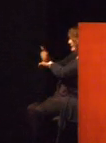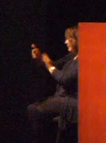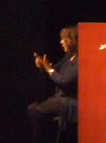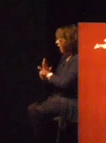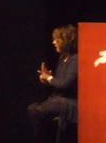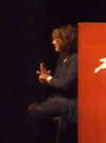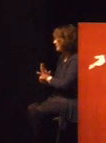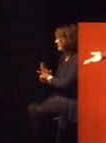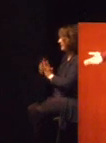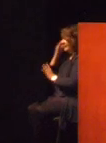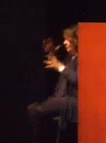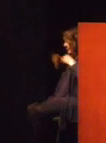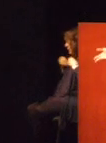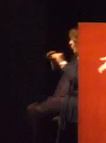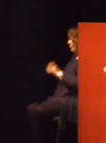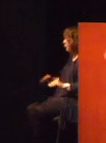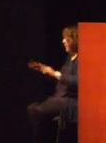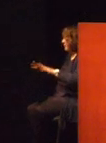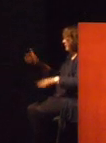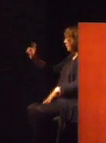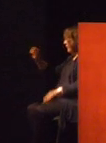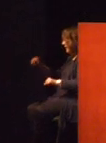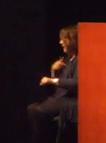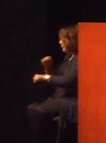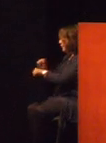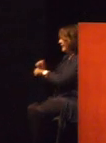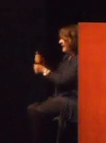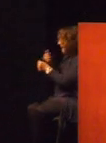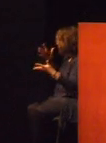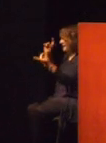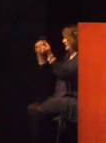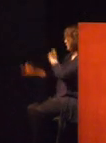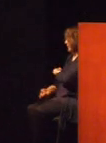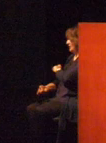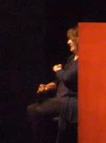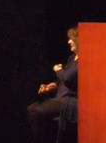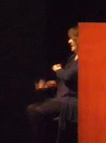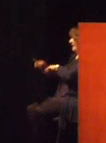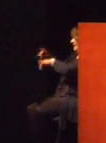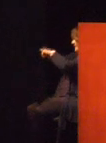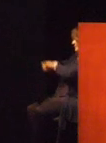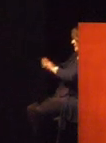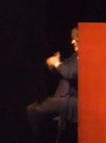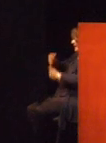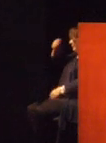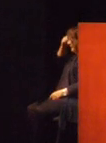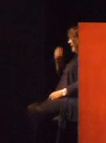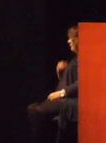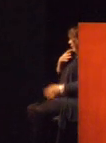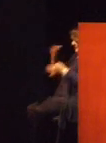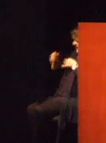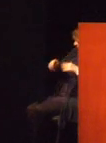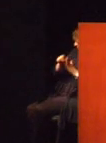can, in some cases, own property, where you can work. I mean, everything changes. And it's based on how is blackness and whiteness defined